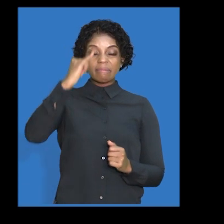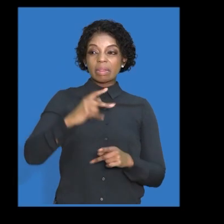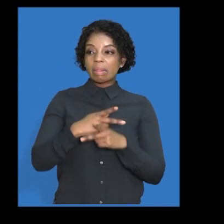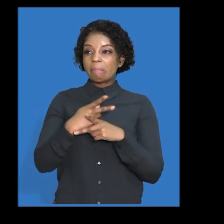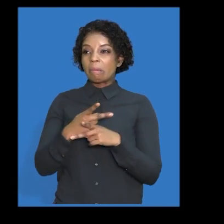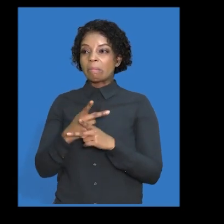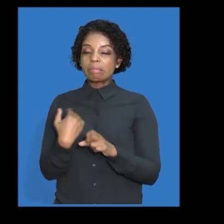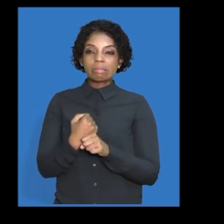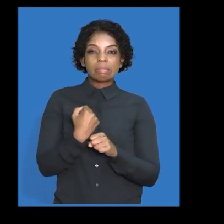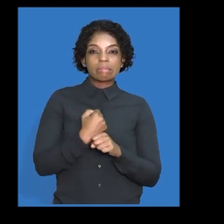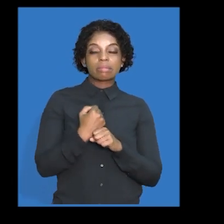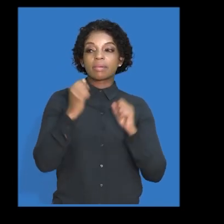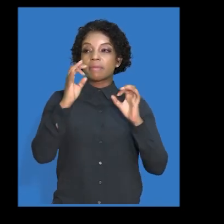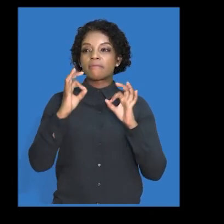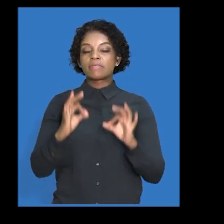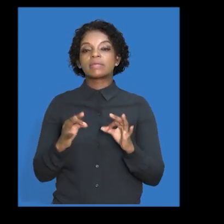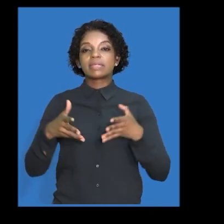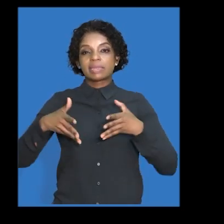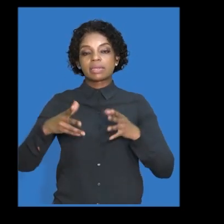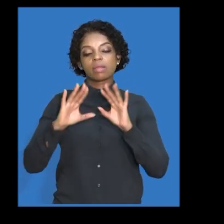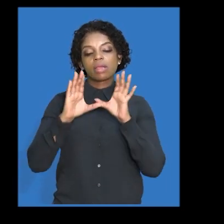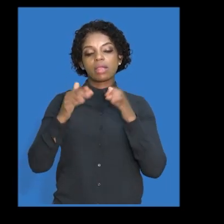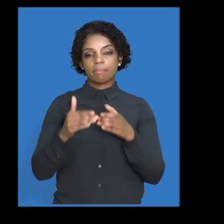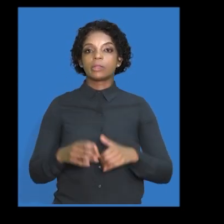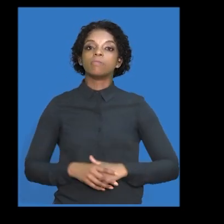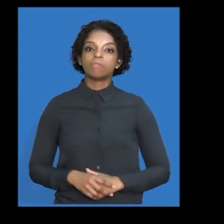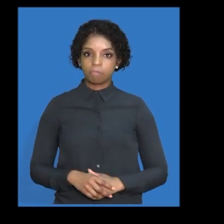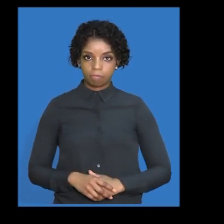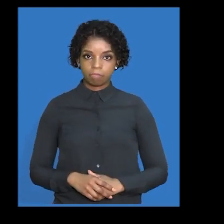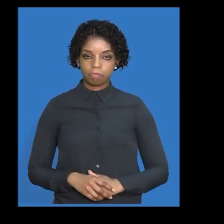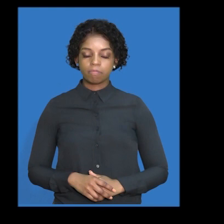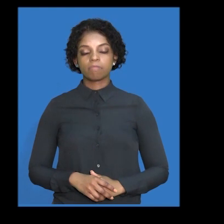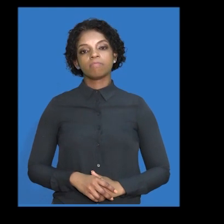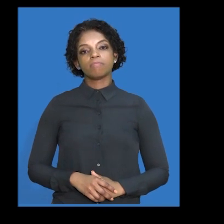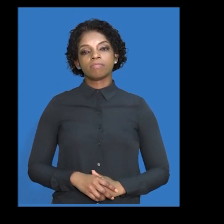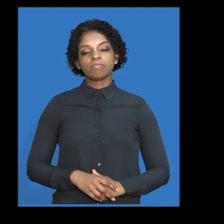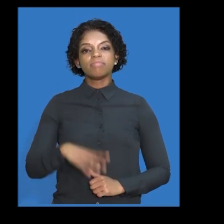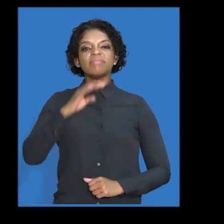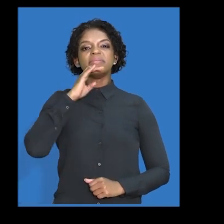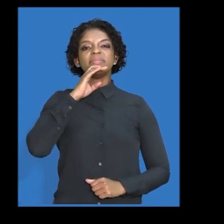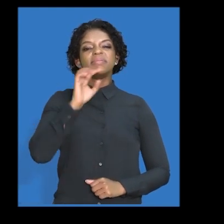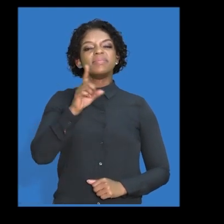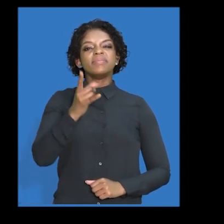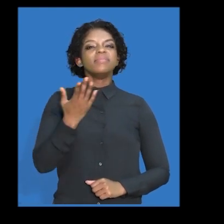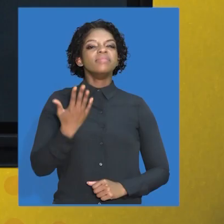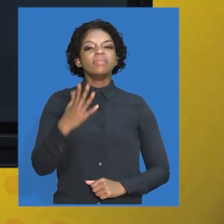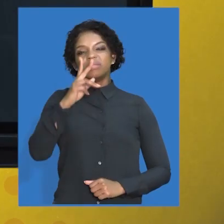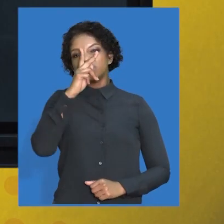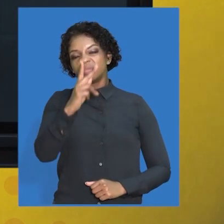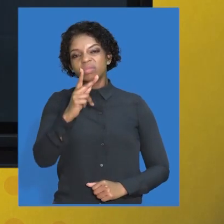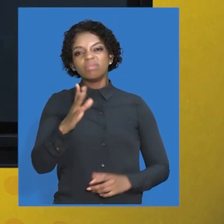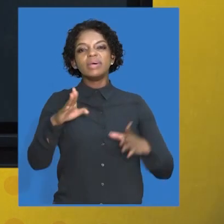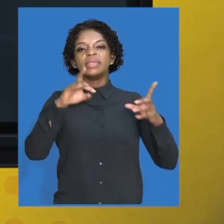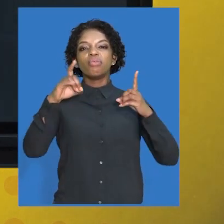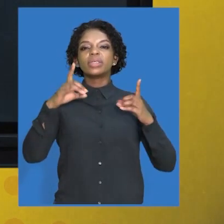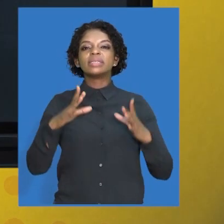so if you look at some of your most innovative business owners and directors out there, they bring a